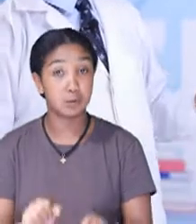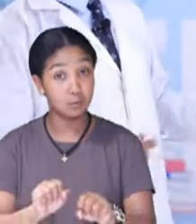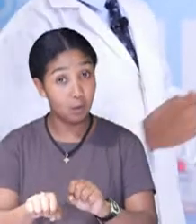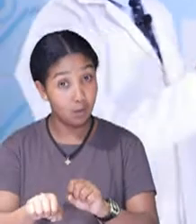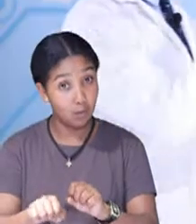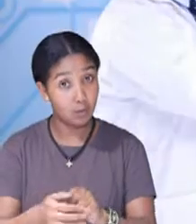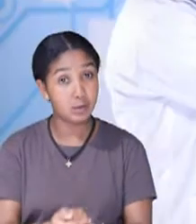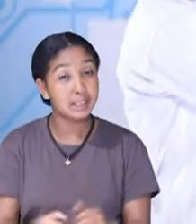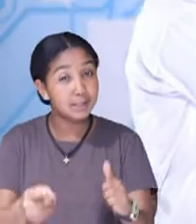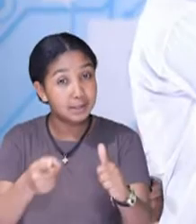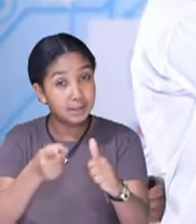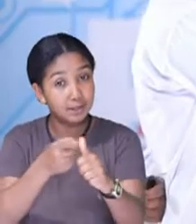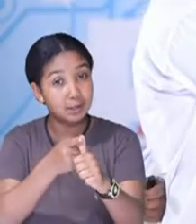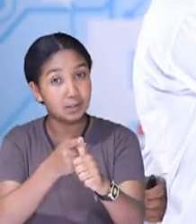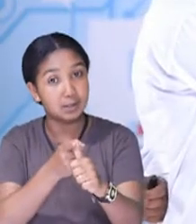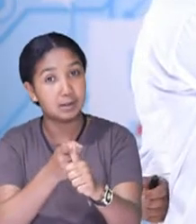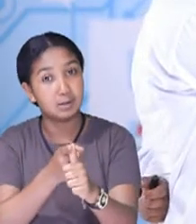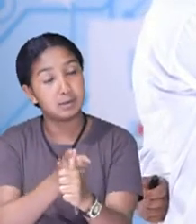So, the first